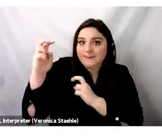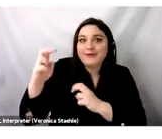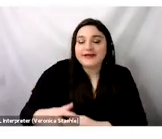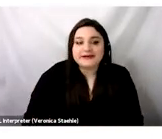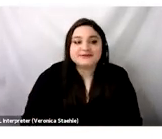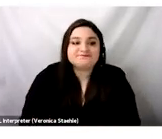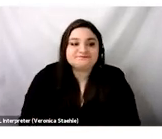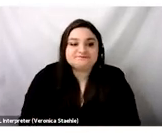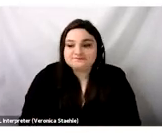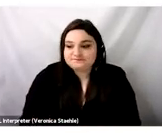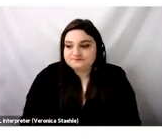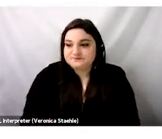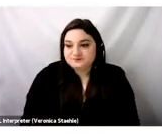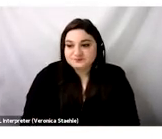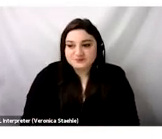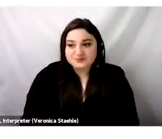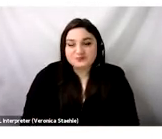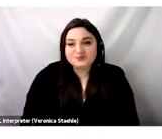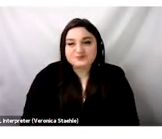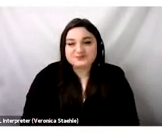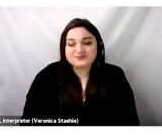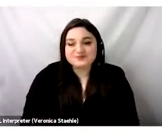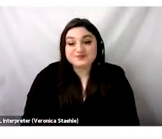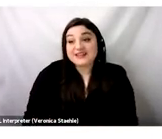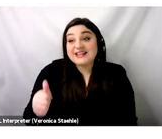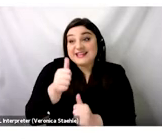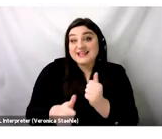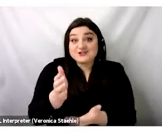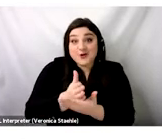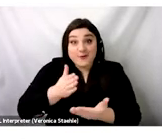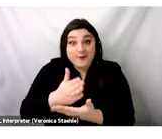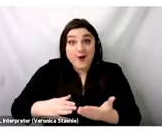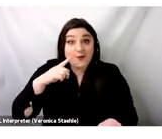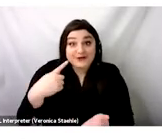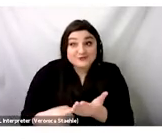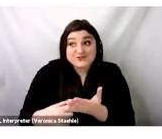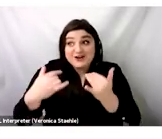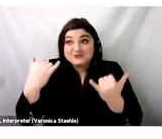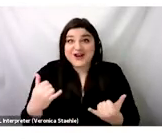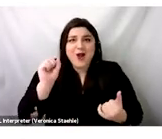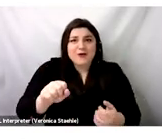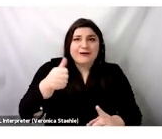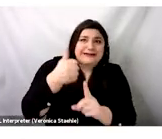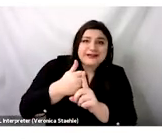Each individual, area that I cover could be its own class. So,